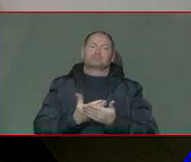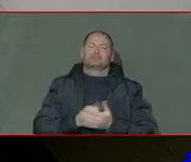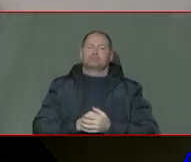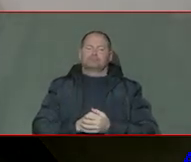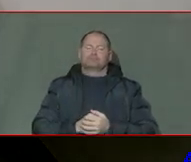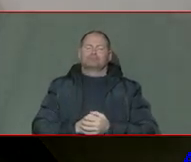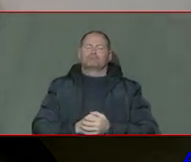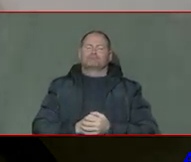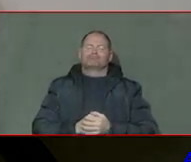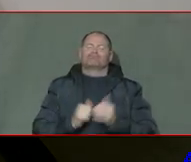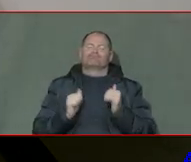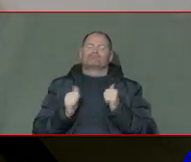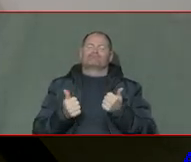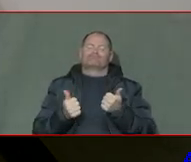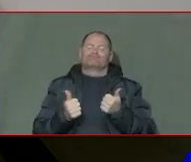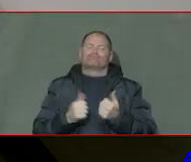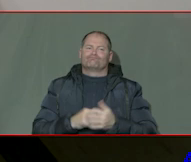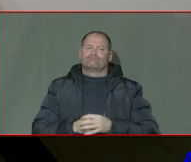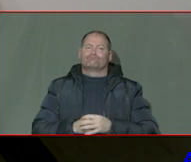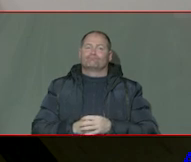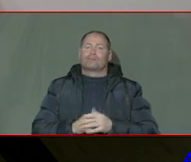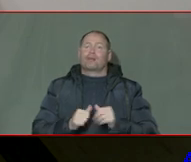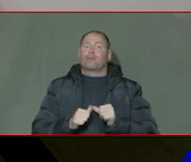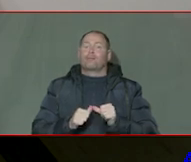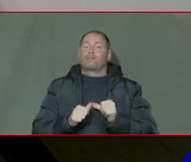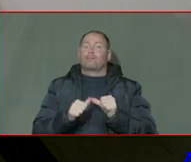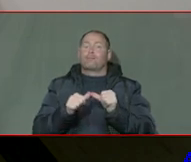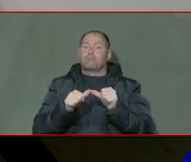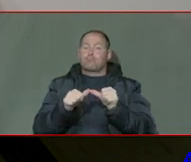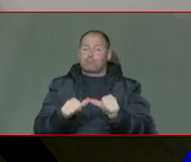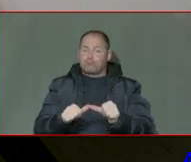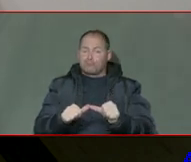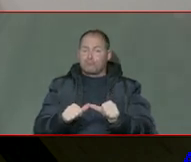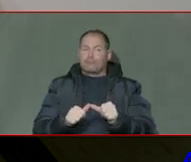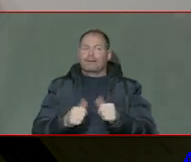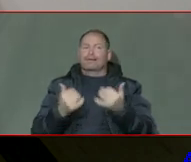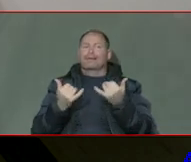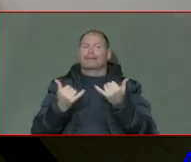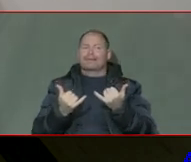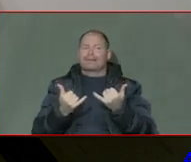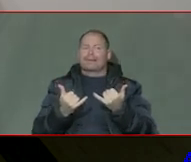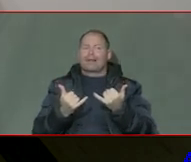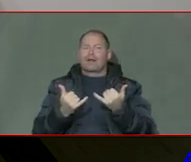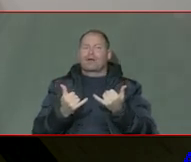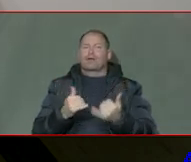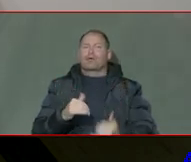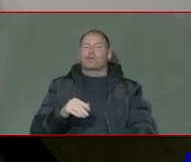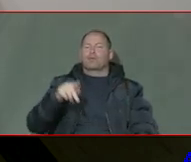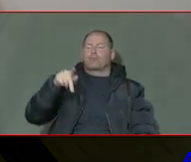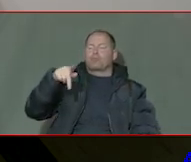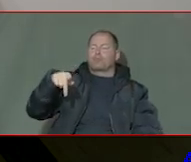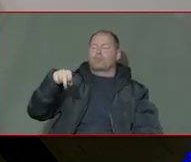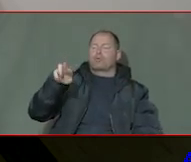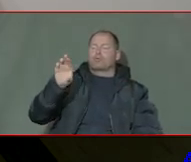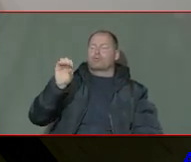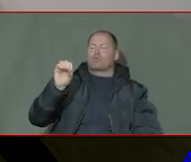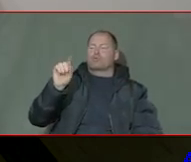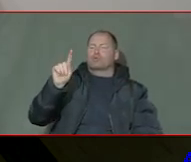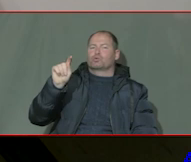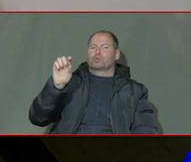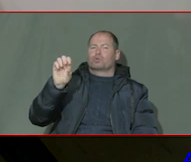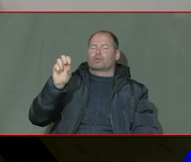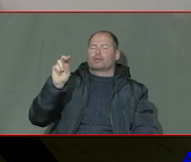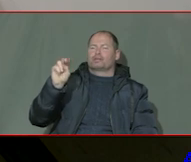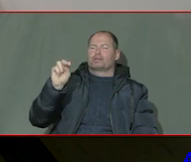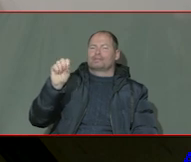Thank you. Then we move to the process of protein synthesis. Protein